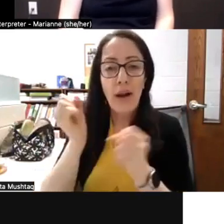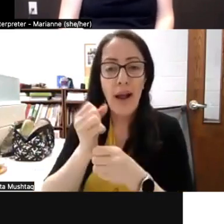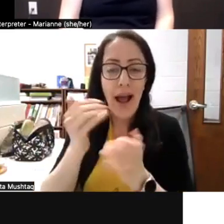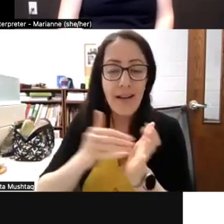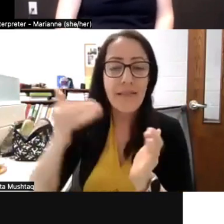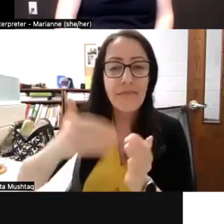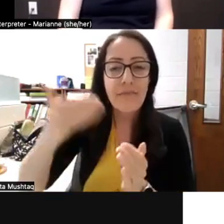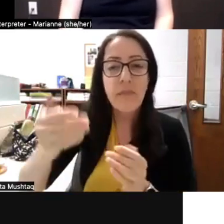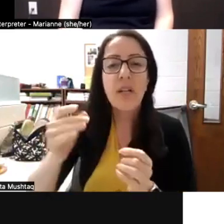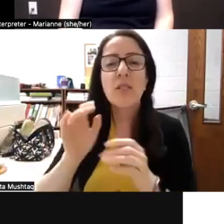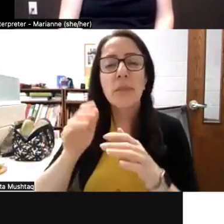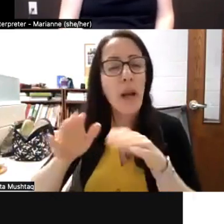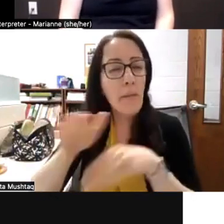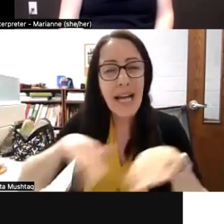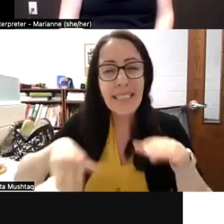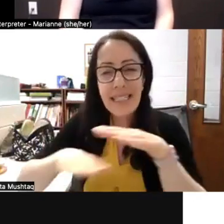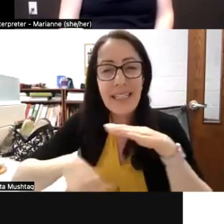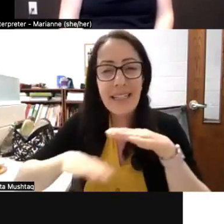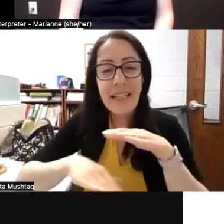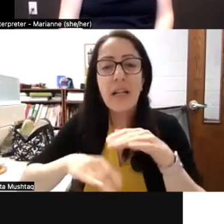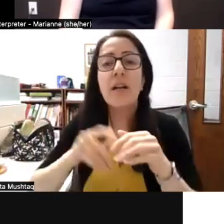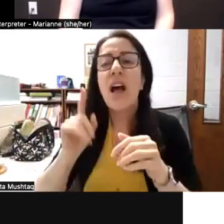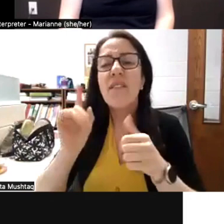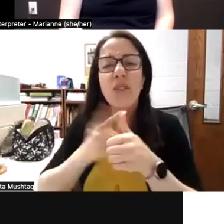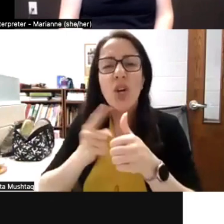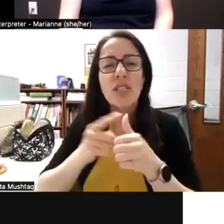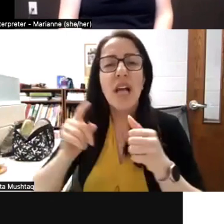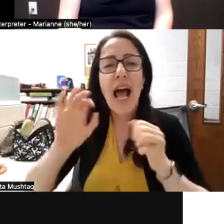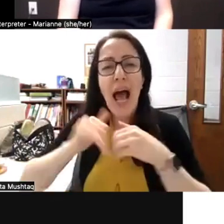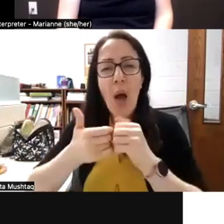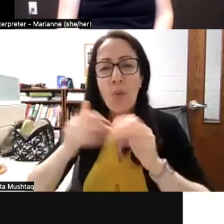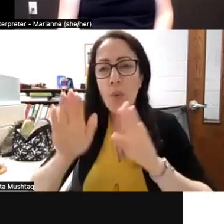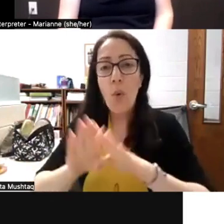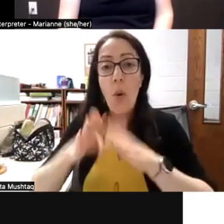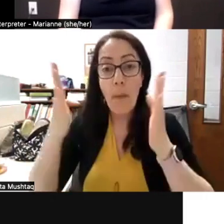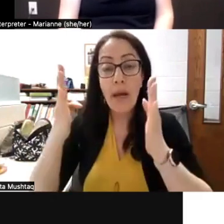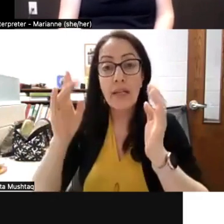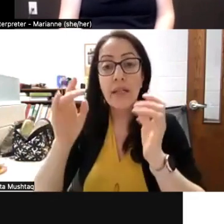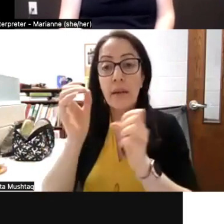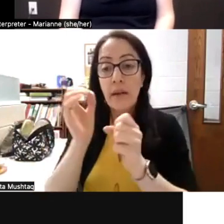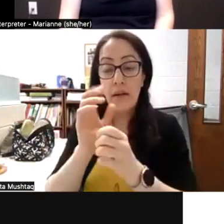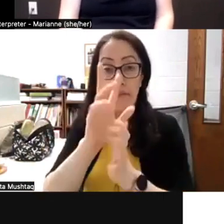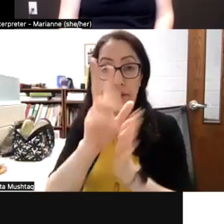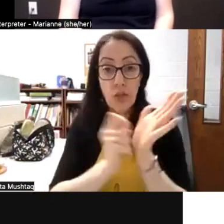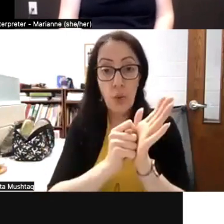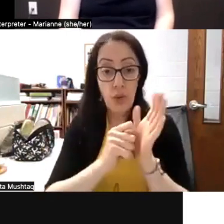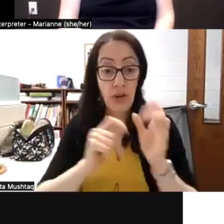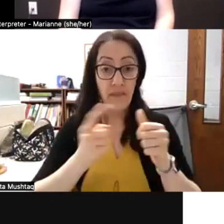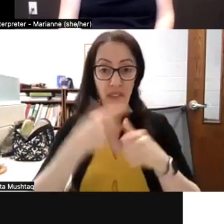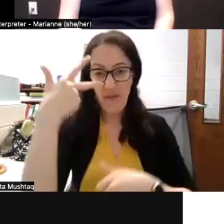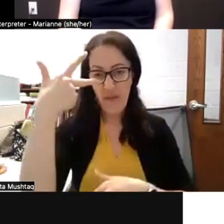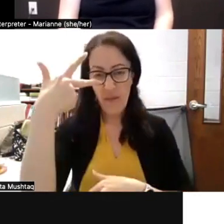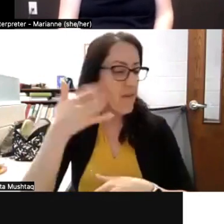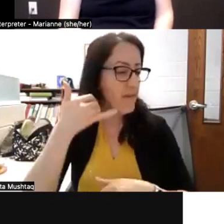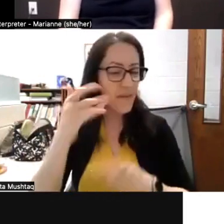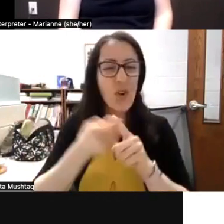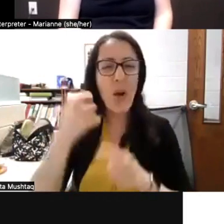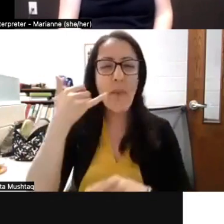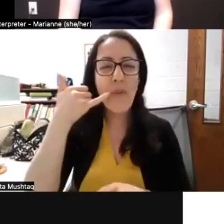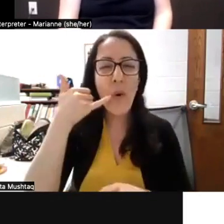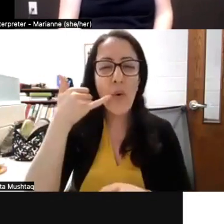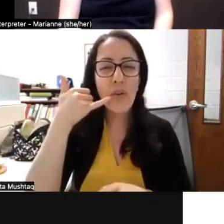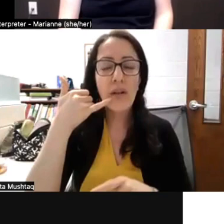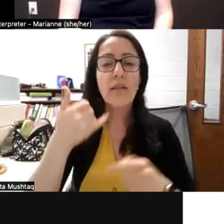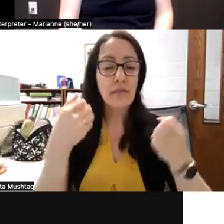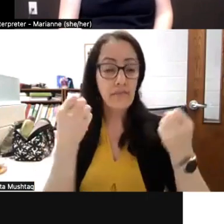refreshers and reviewing and practicing those skills again and again and again, because if they do it once and leave it, it's easy to